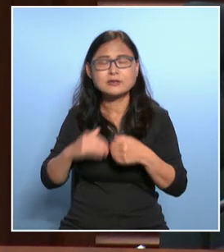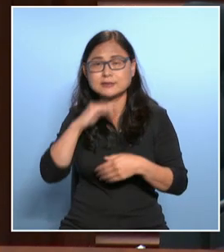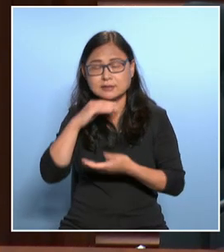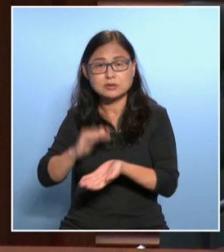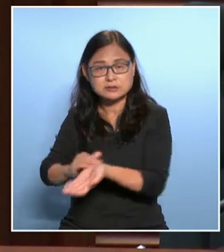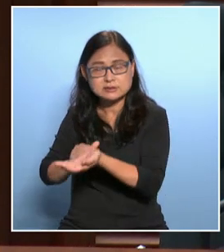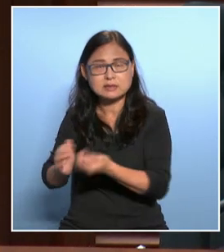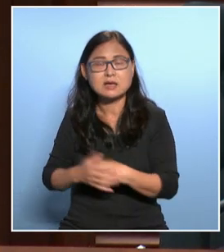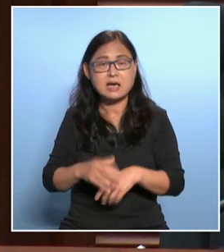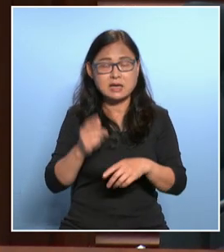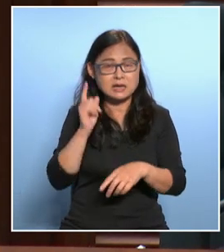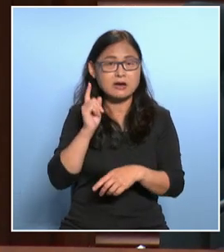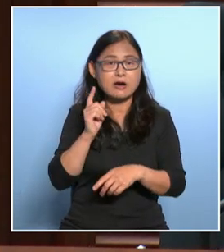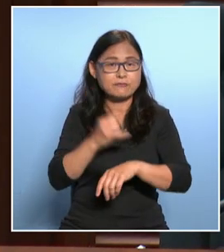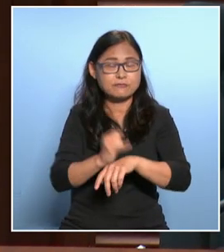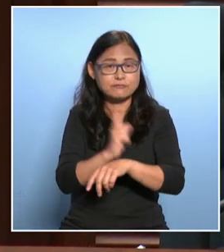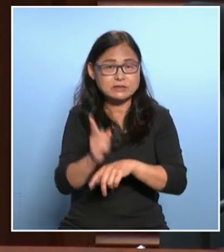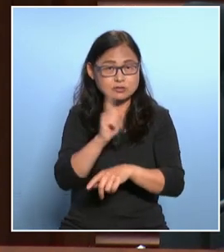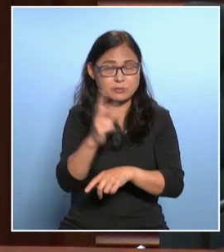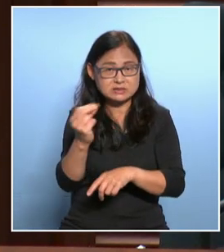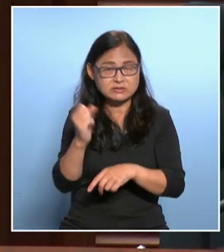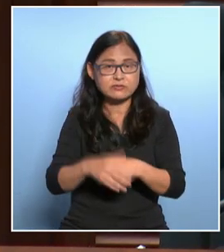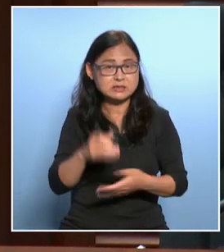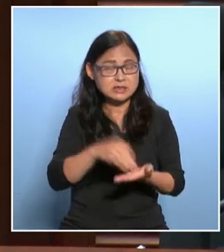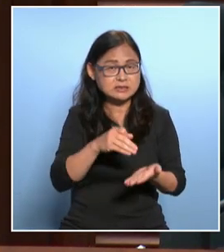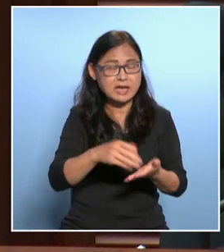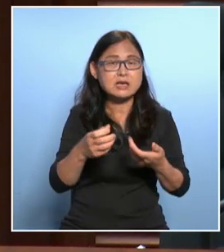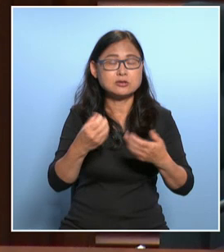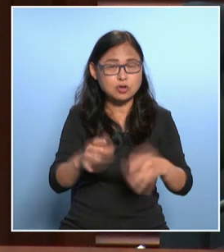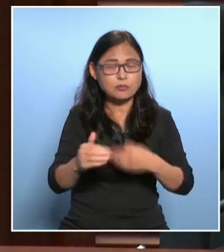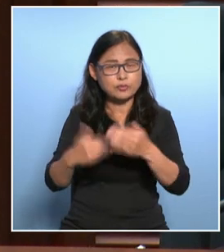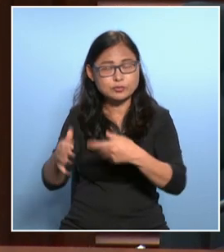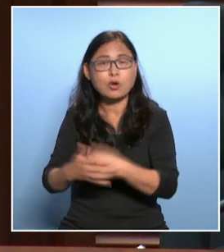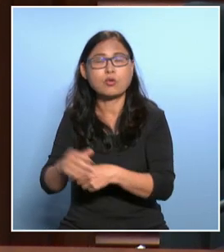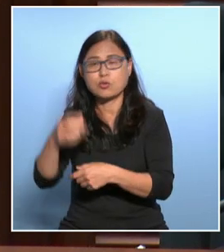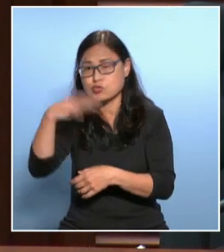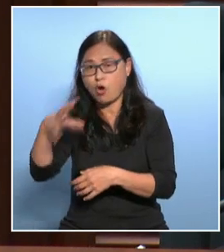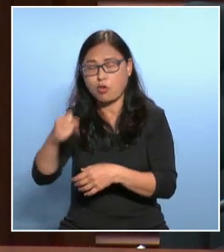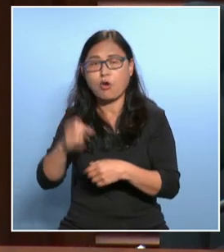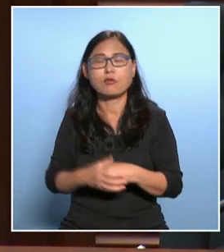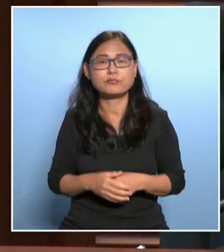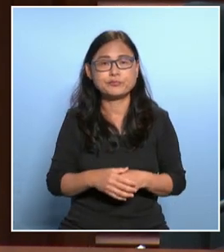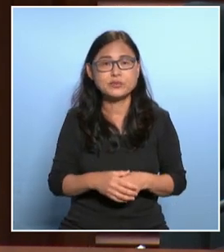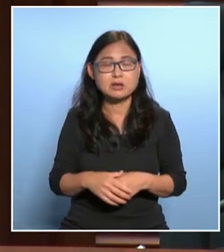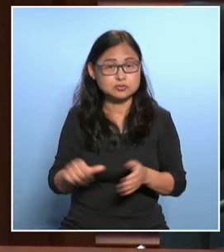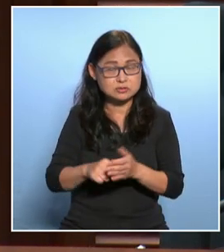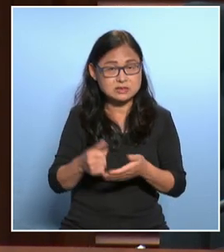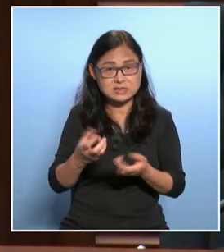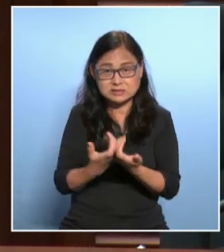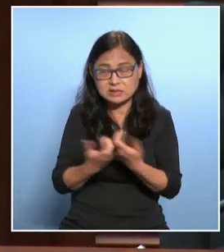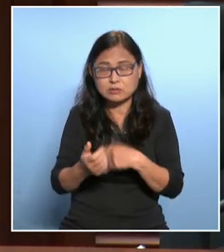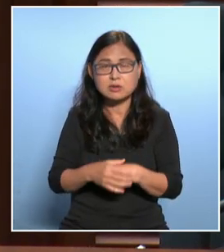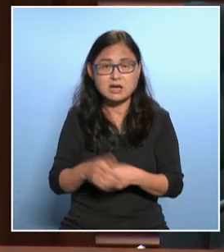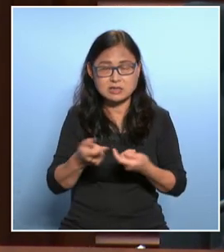can complete the process from registration to consultation within 60 minutes and complete registration to medicine collection within